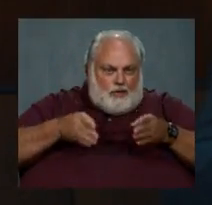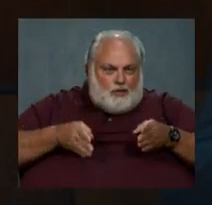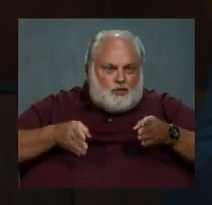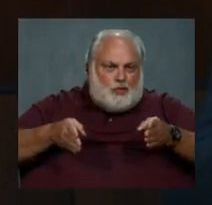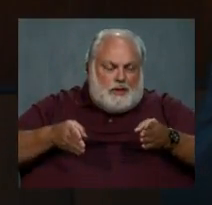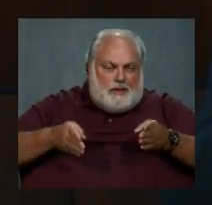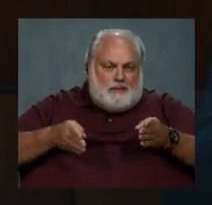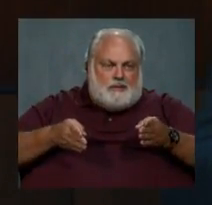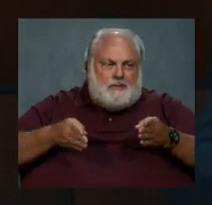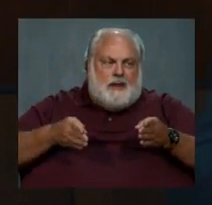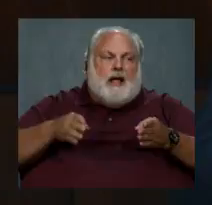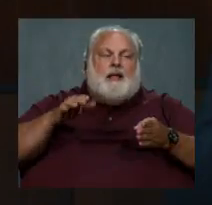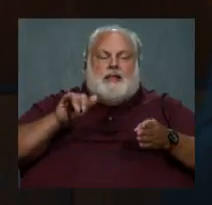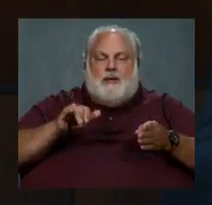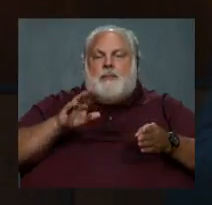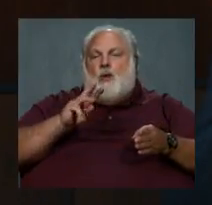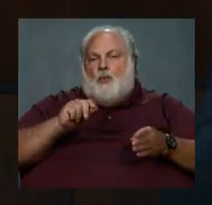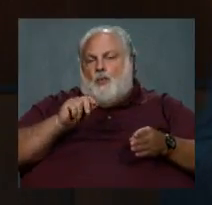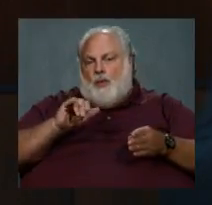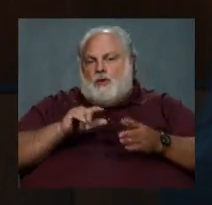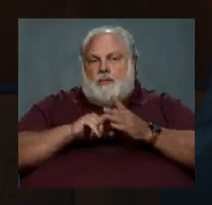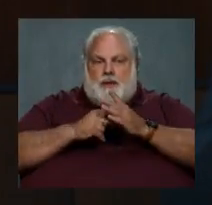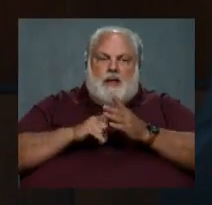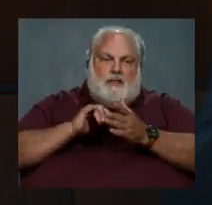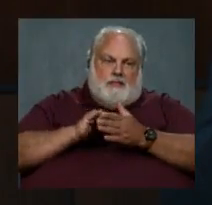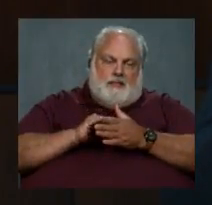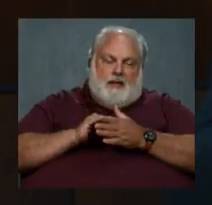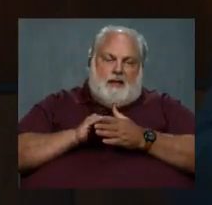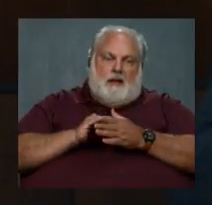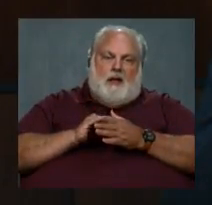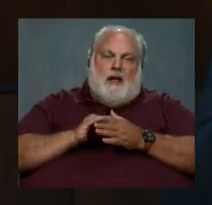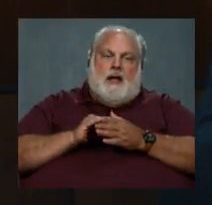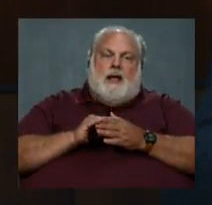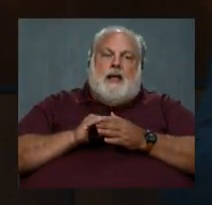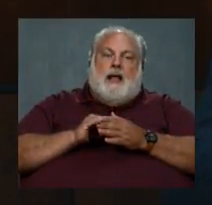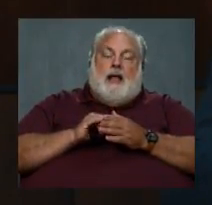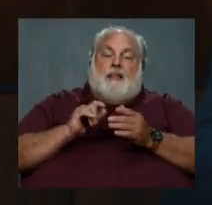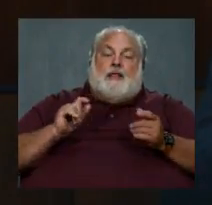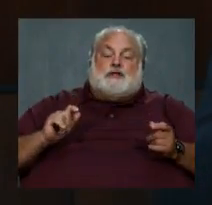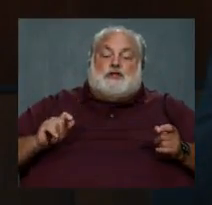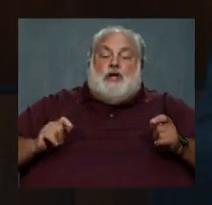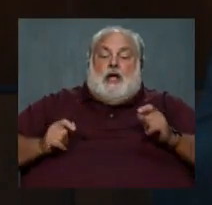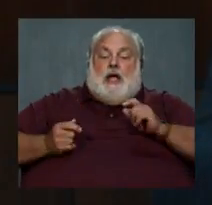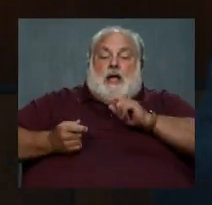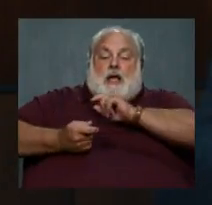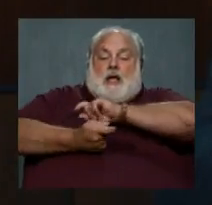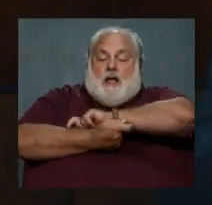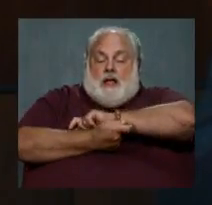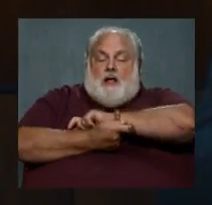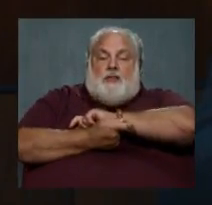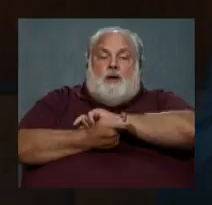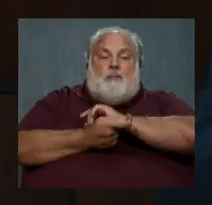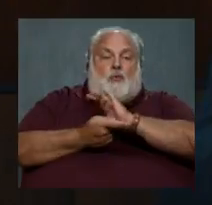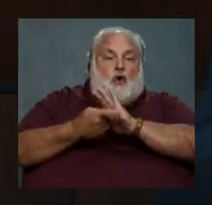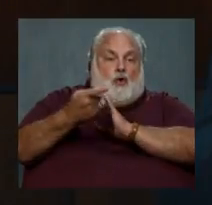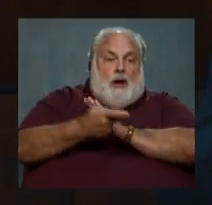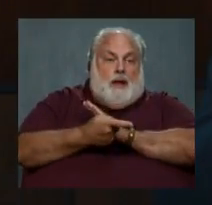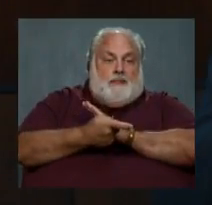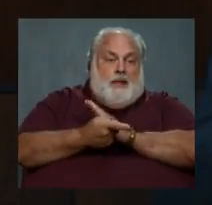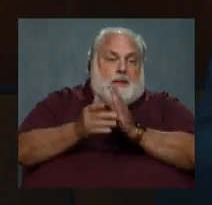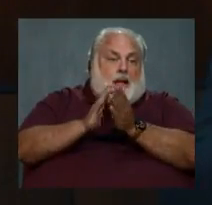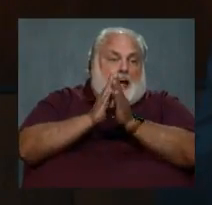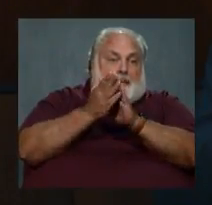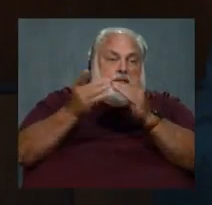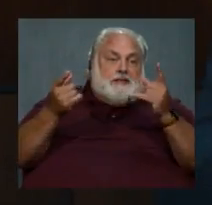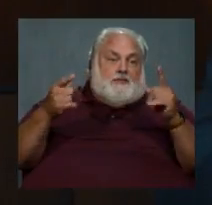are homeless, that would be a way to begin that outreach. A lot of the evolution of these programs that are successful